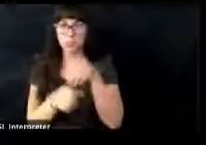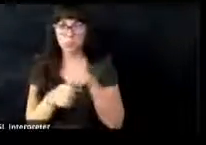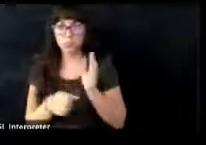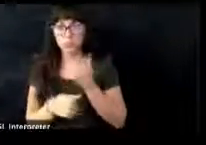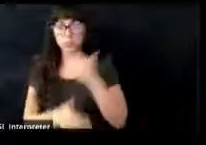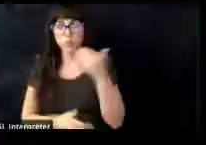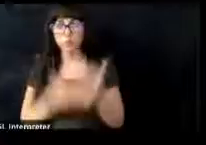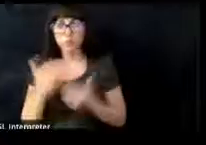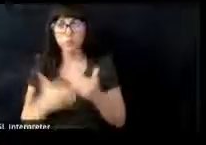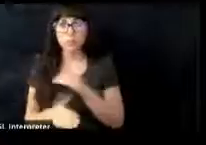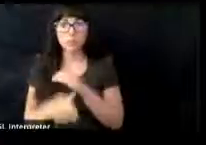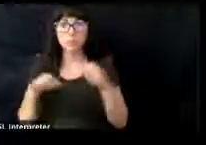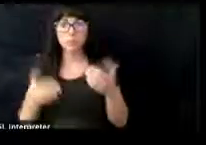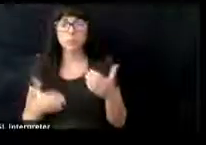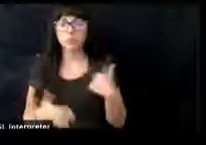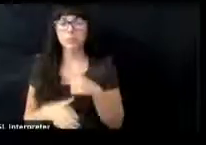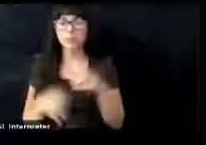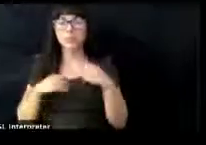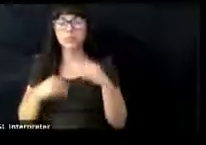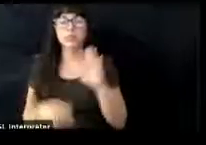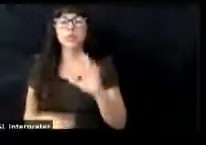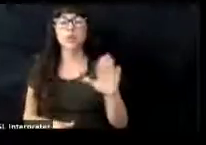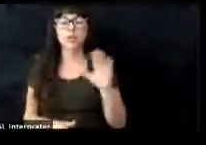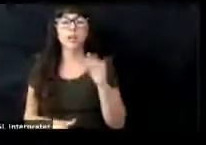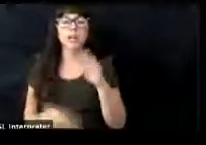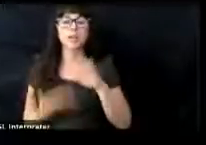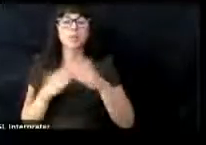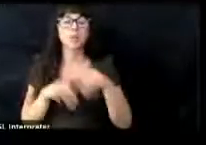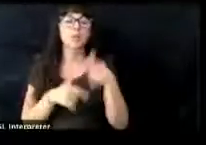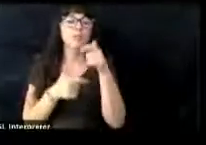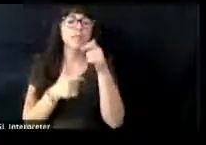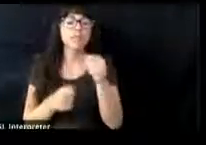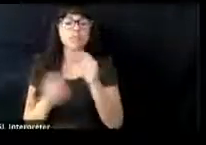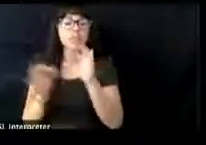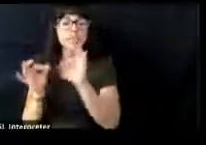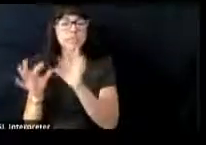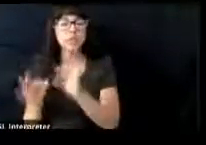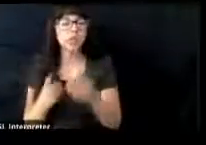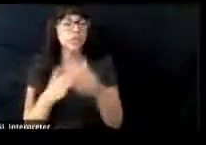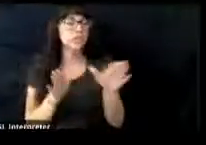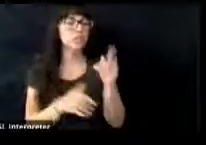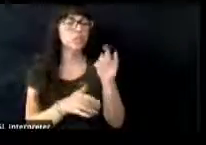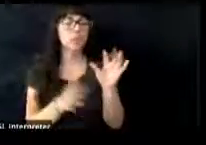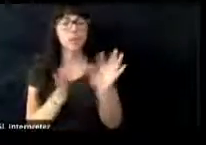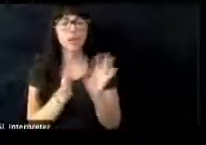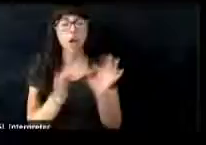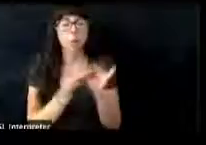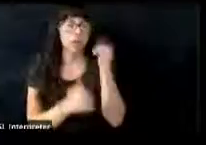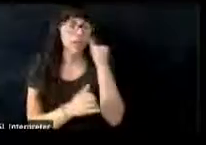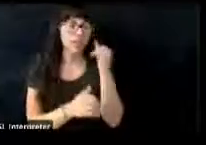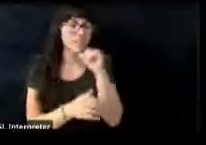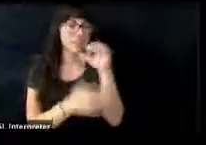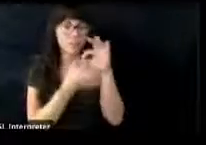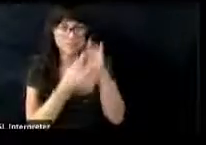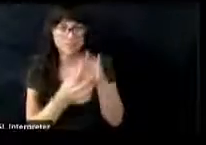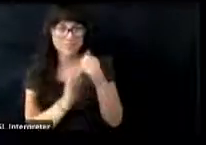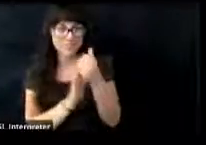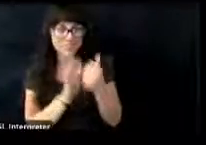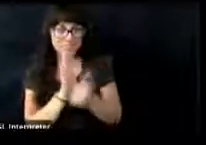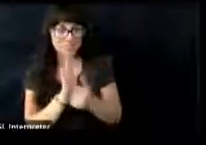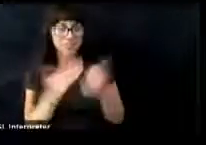the Commissioners will be taking community of interest input and general public comment for items not on the agenda by phone at this